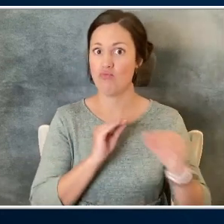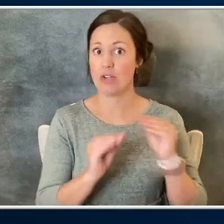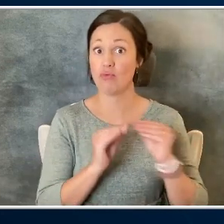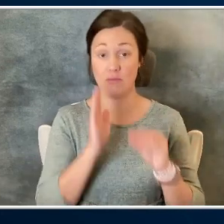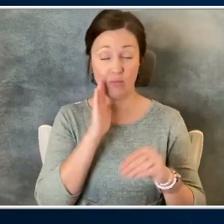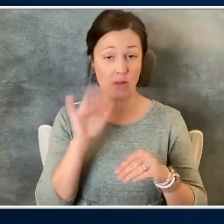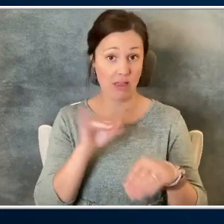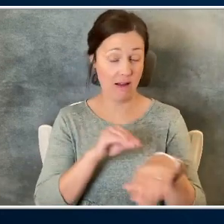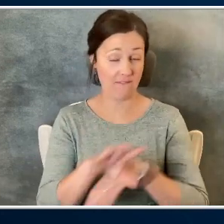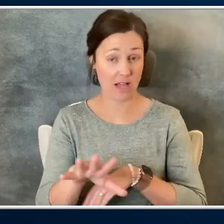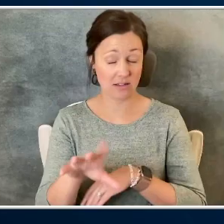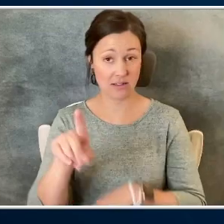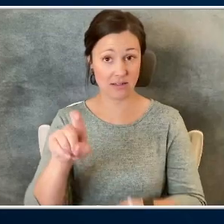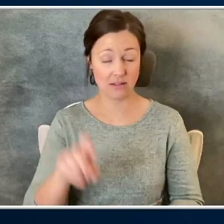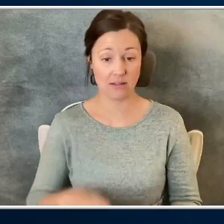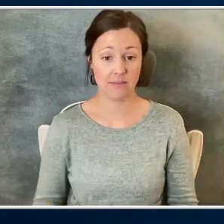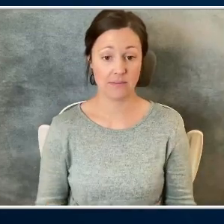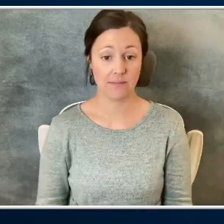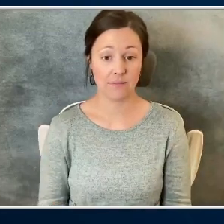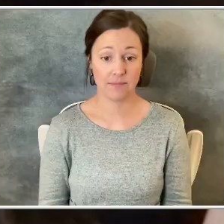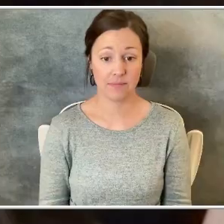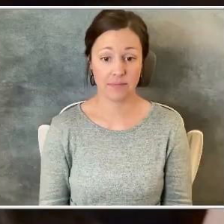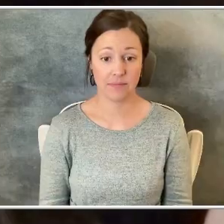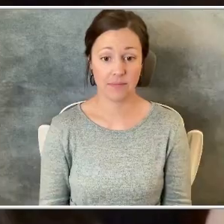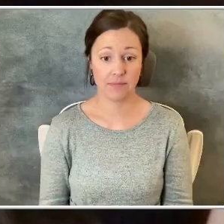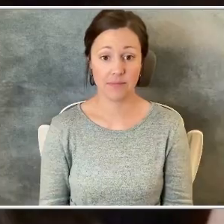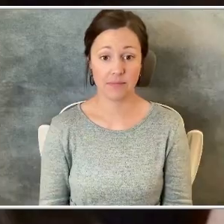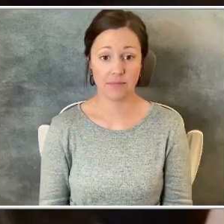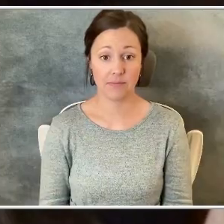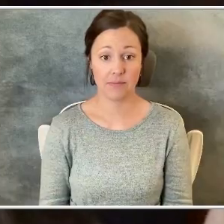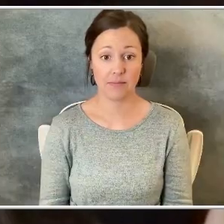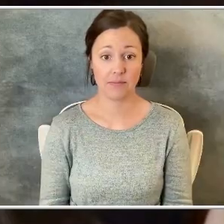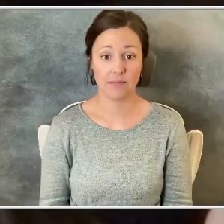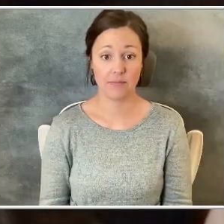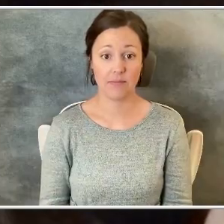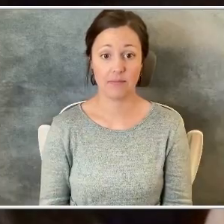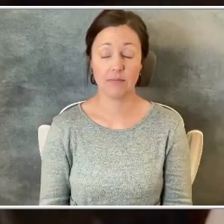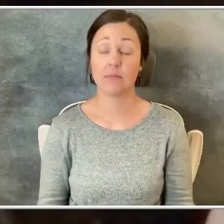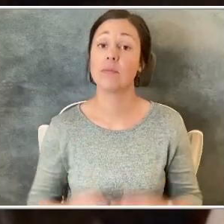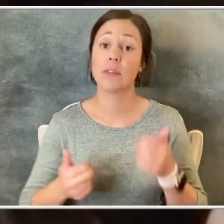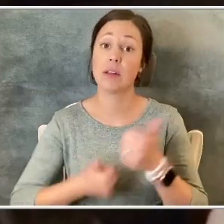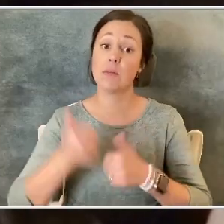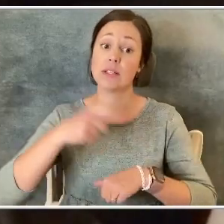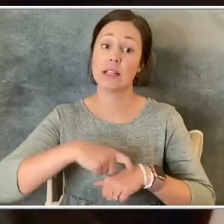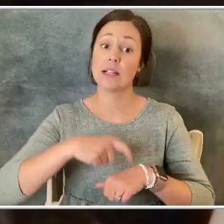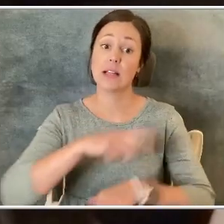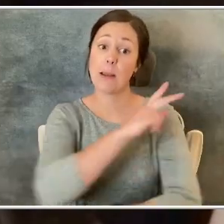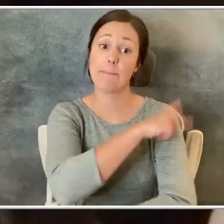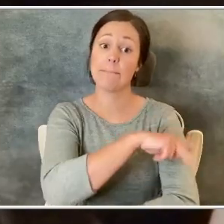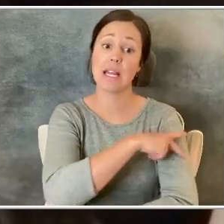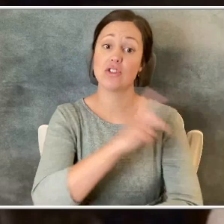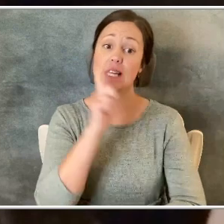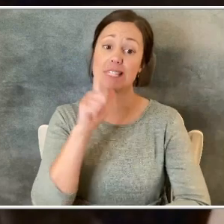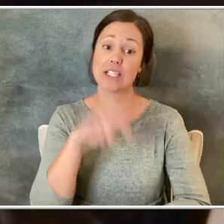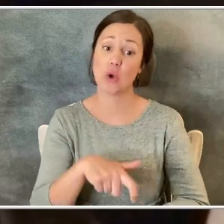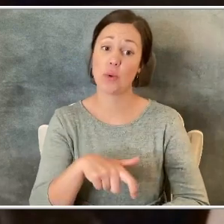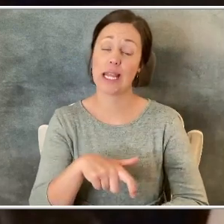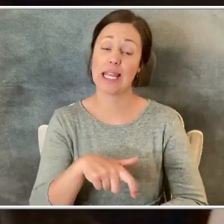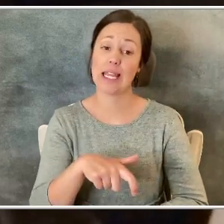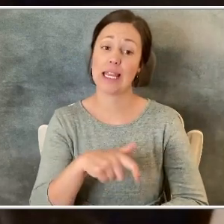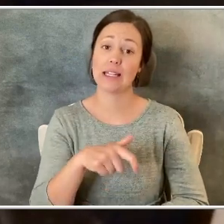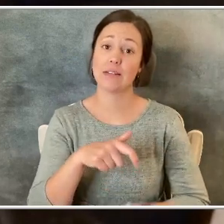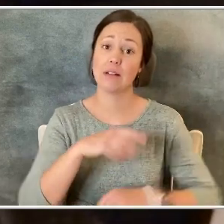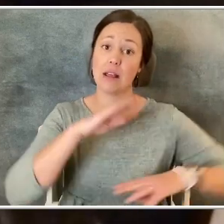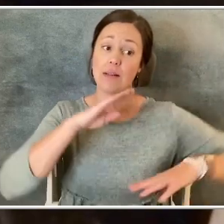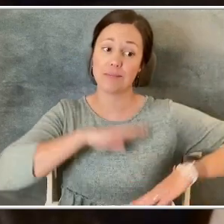breast imaging? Most of the time, patients don't need breast imaging if they've had a mastectomy. The only time